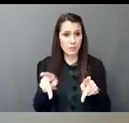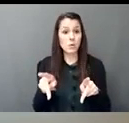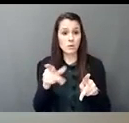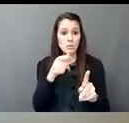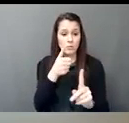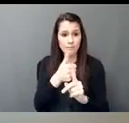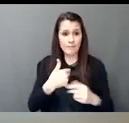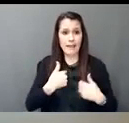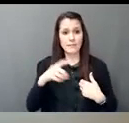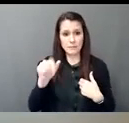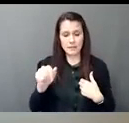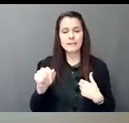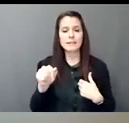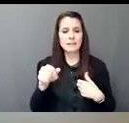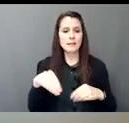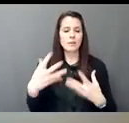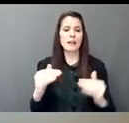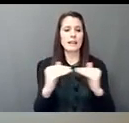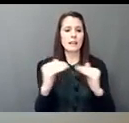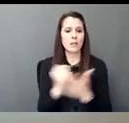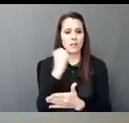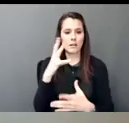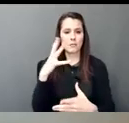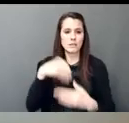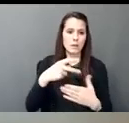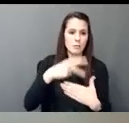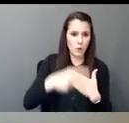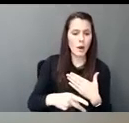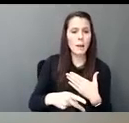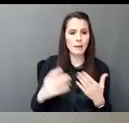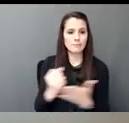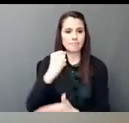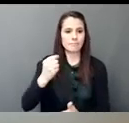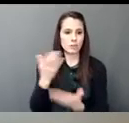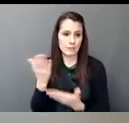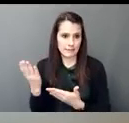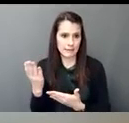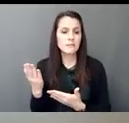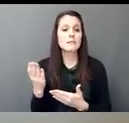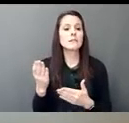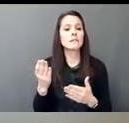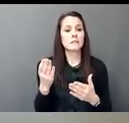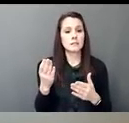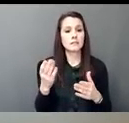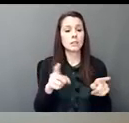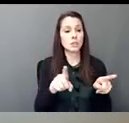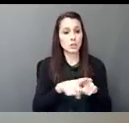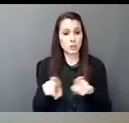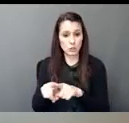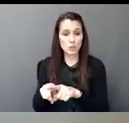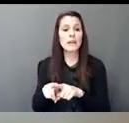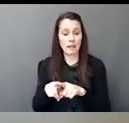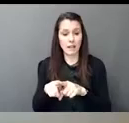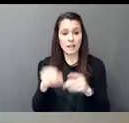equal opportunity to participate in their programs and benefit from their services, including the provision of information to